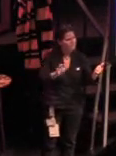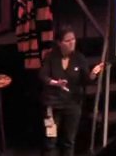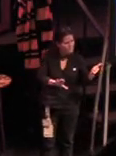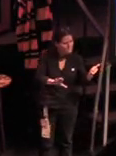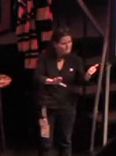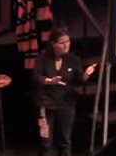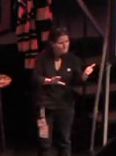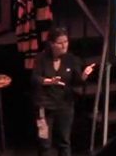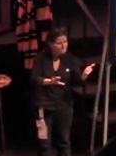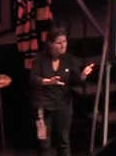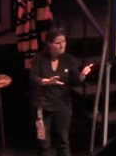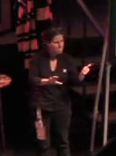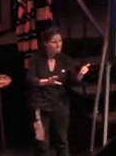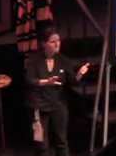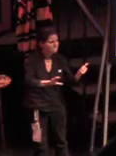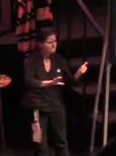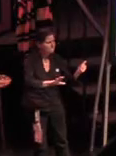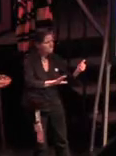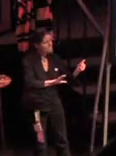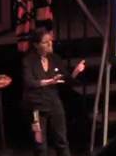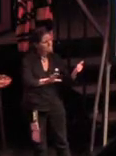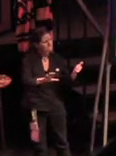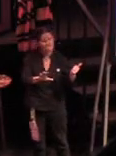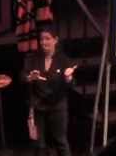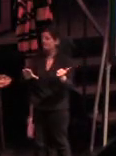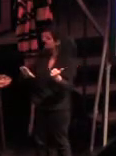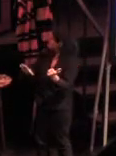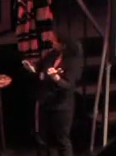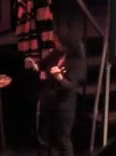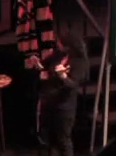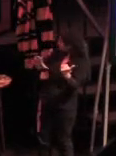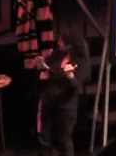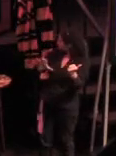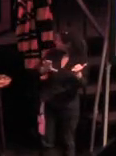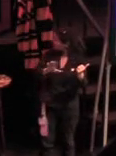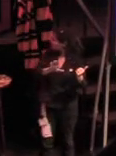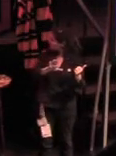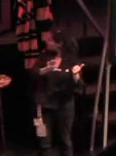the poster boy of the Thatcherism? Is there